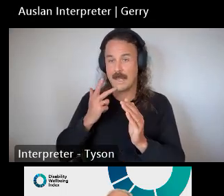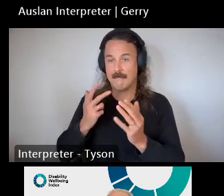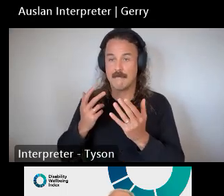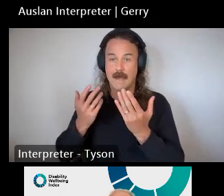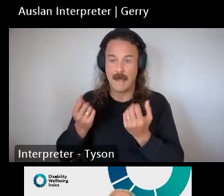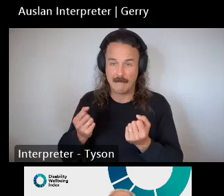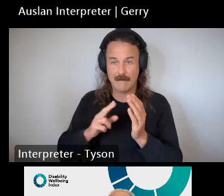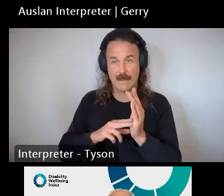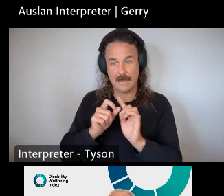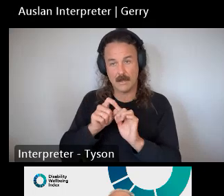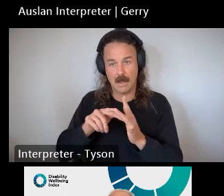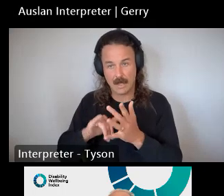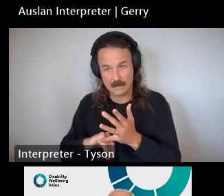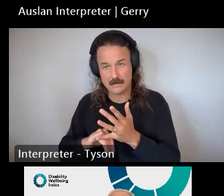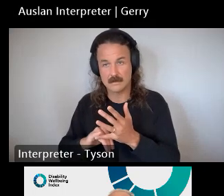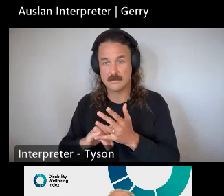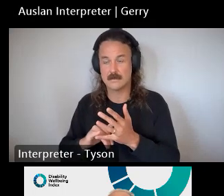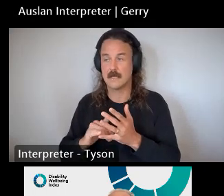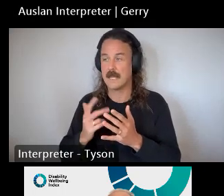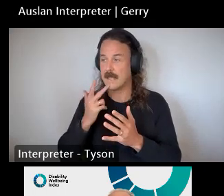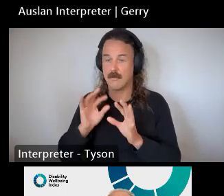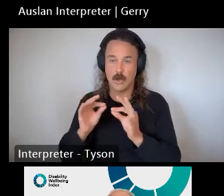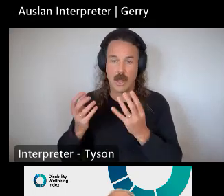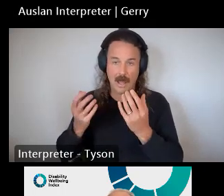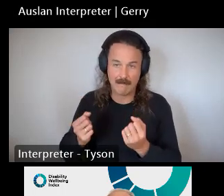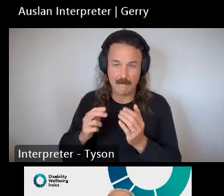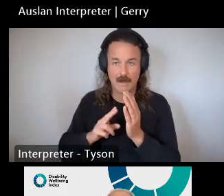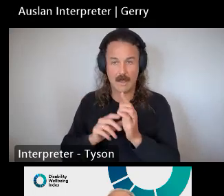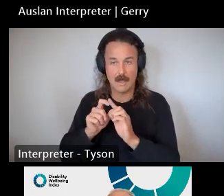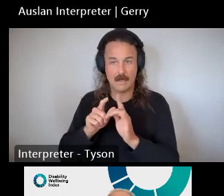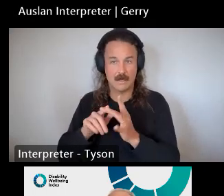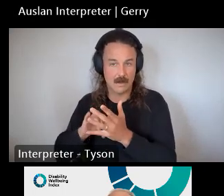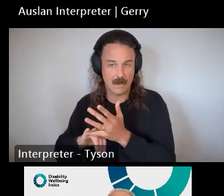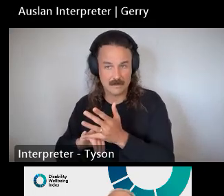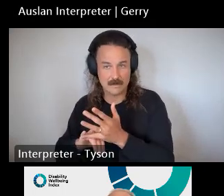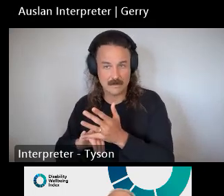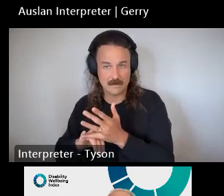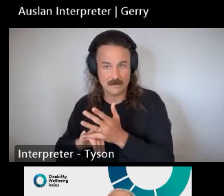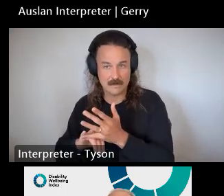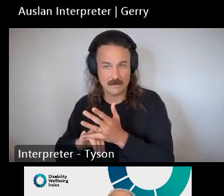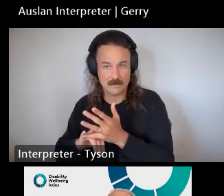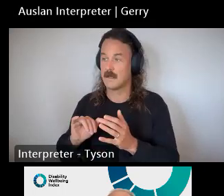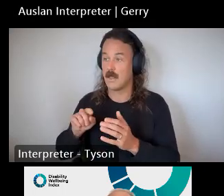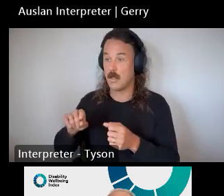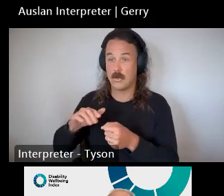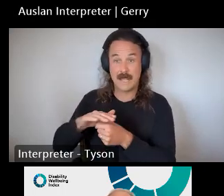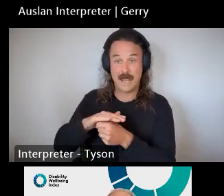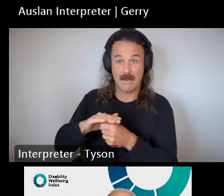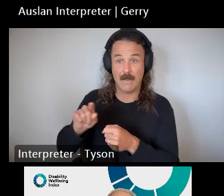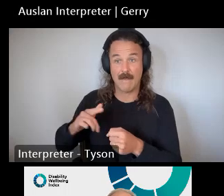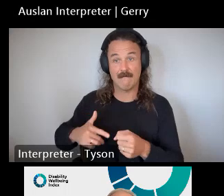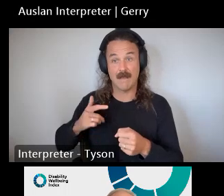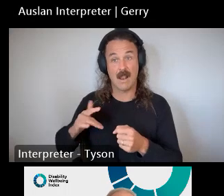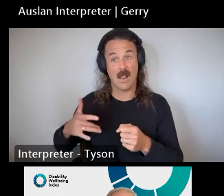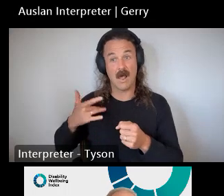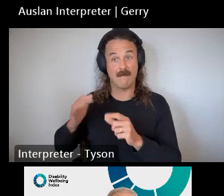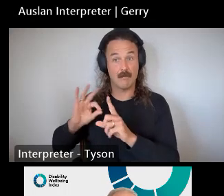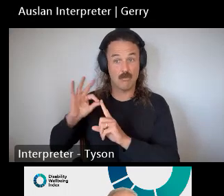this gives us additional information, not purely from psychometric property, onto the selection of the final 14